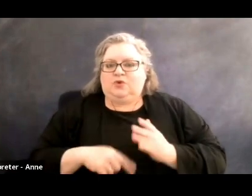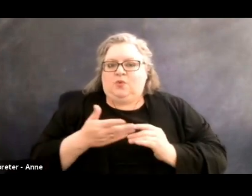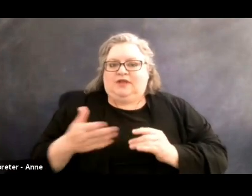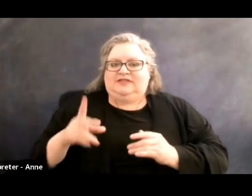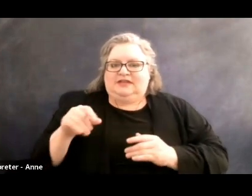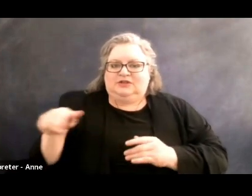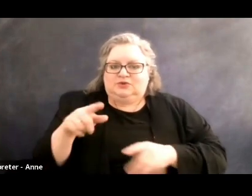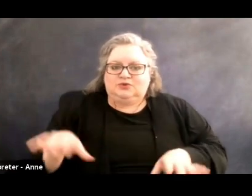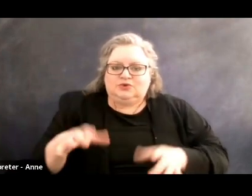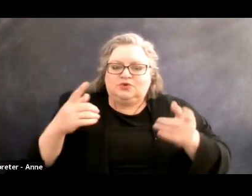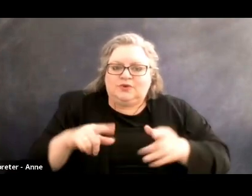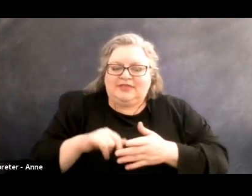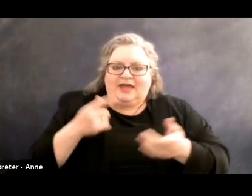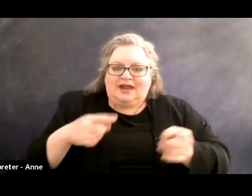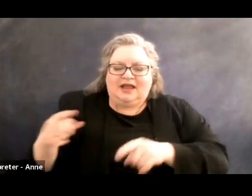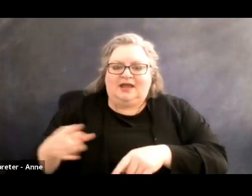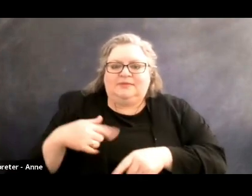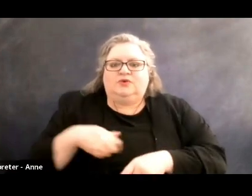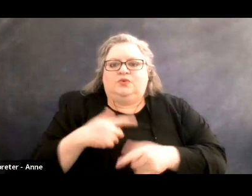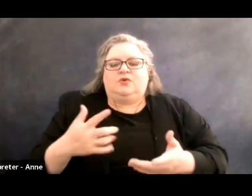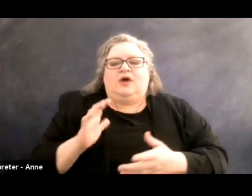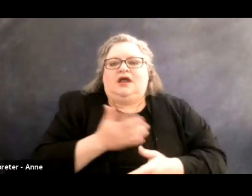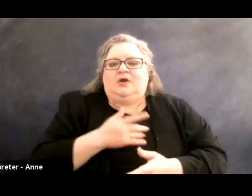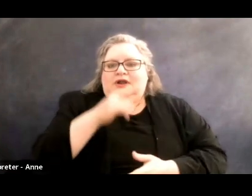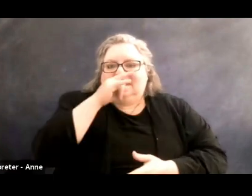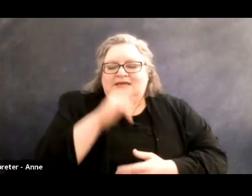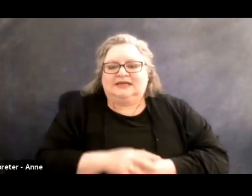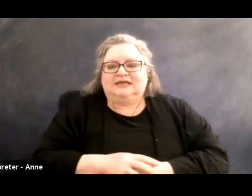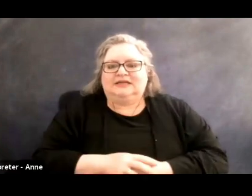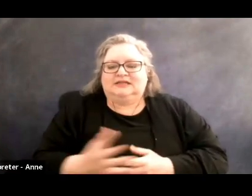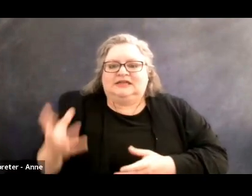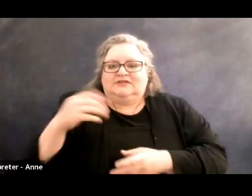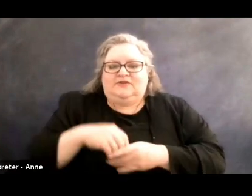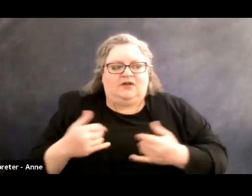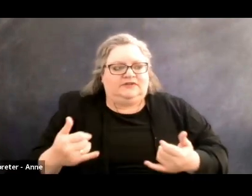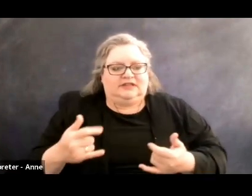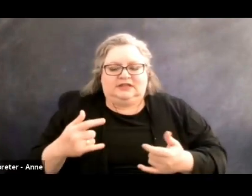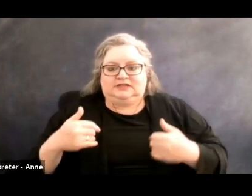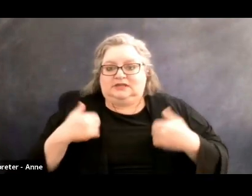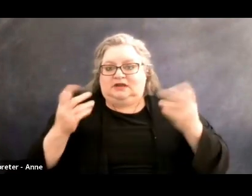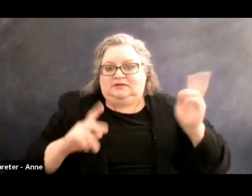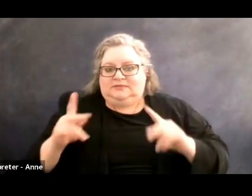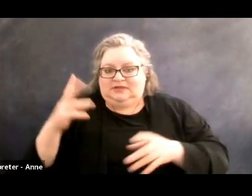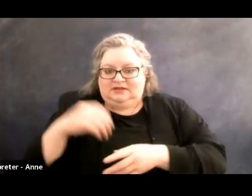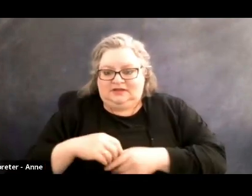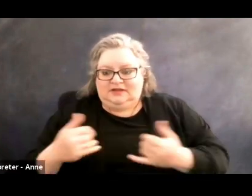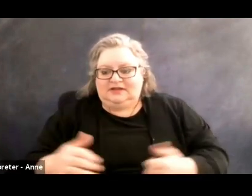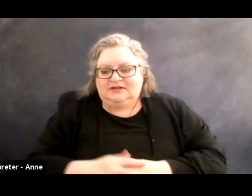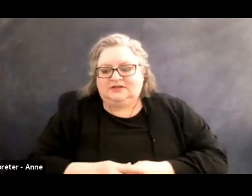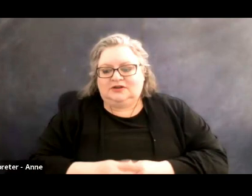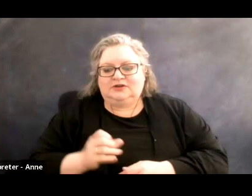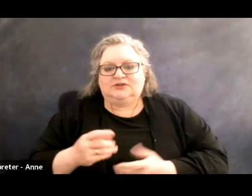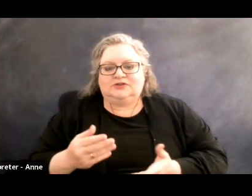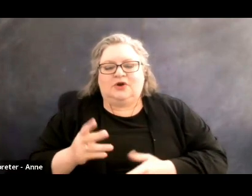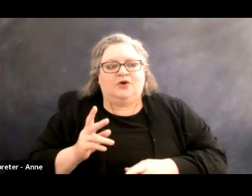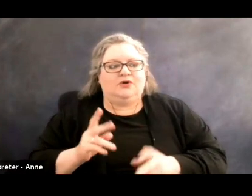do when that happens? We want to get our kids involved in this, our youth involved in this. So what happens when you can't